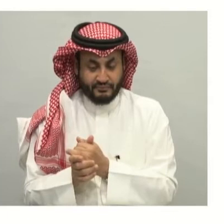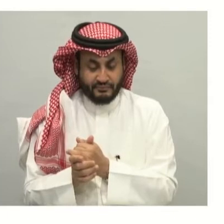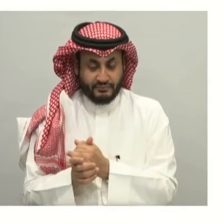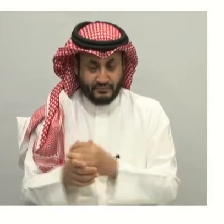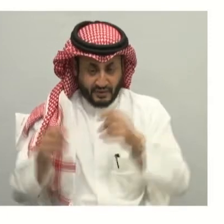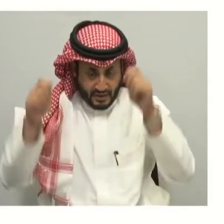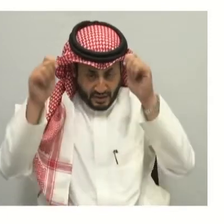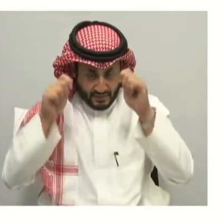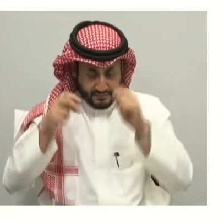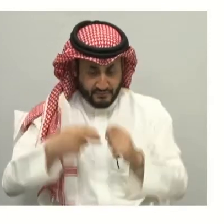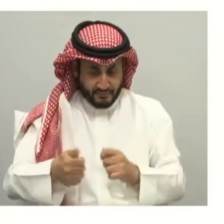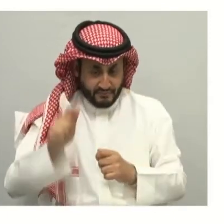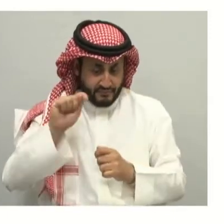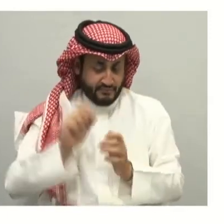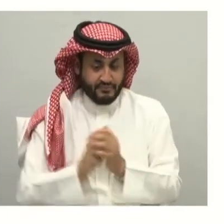hat.